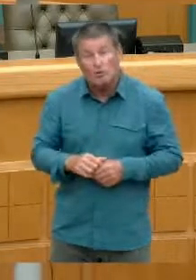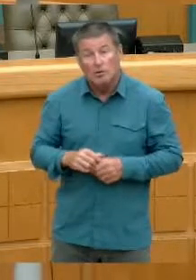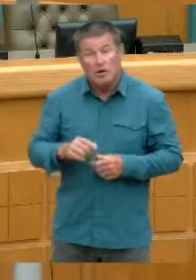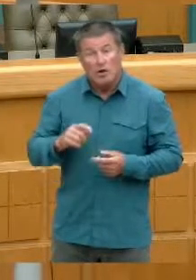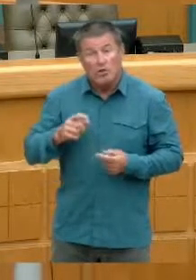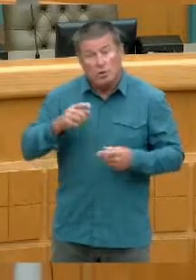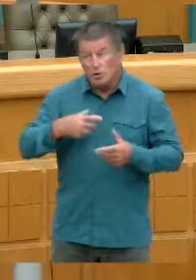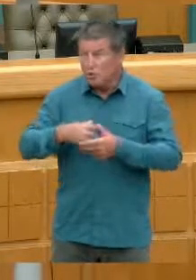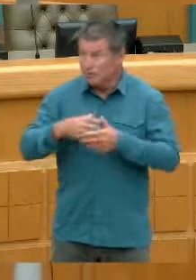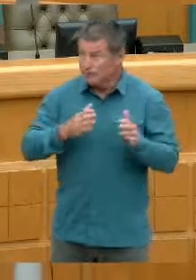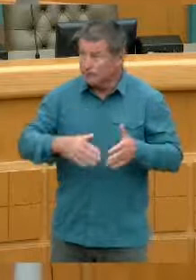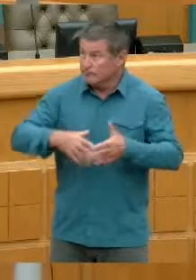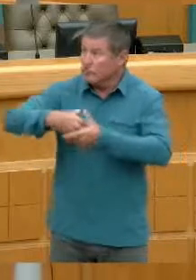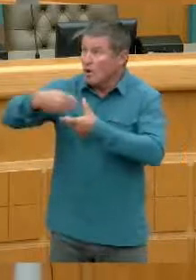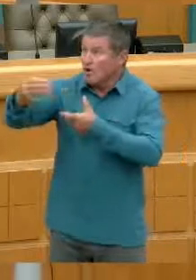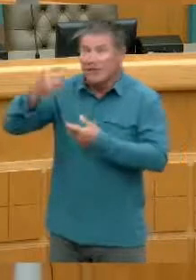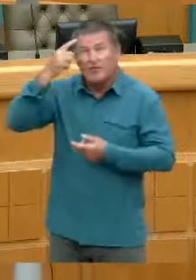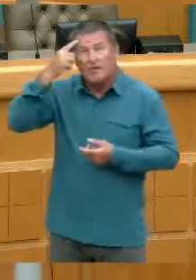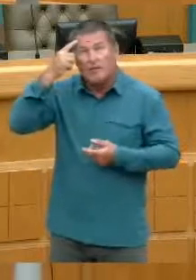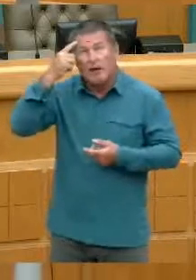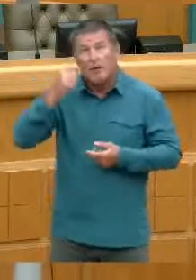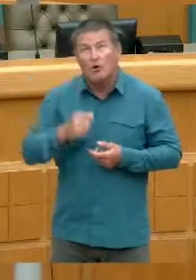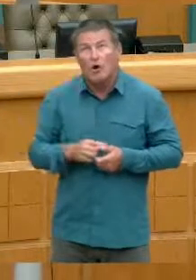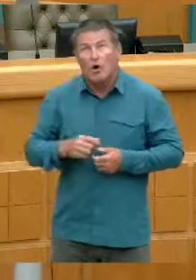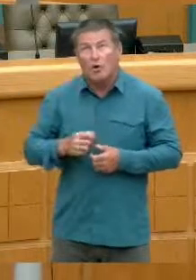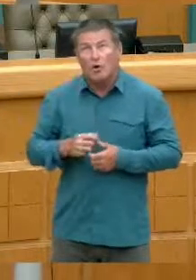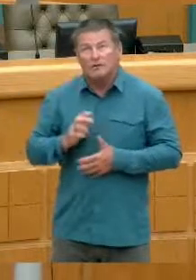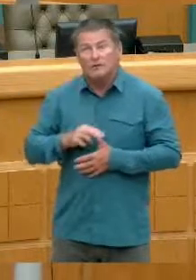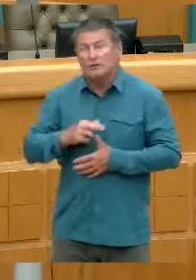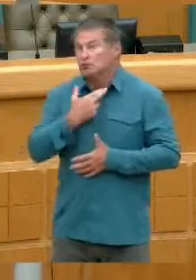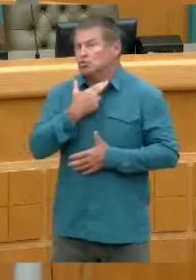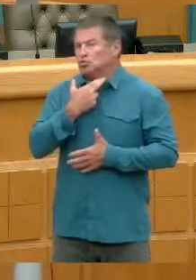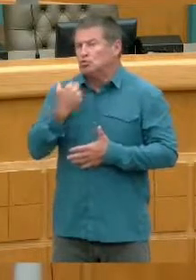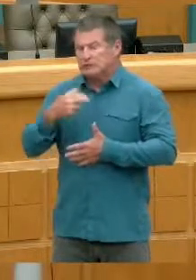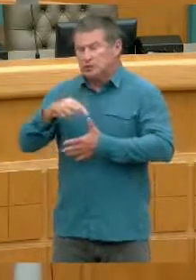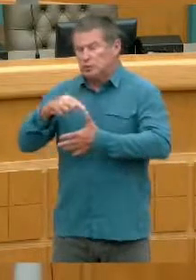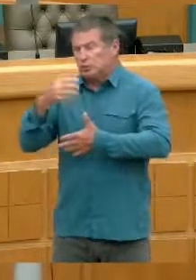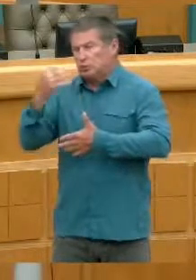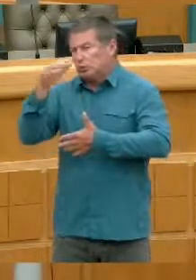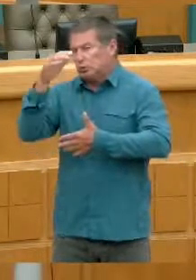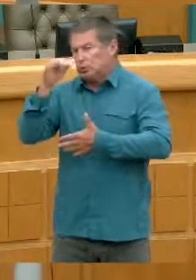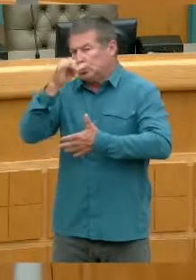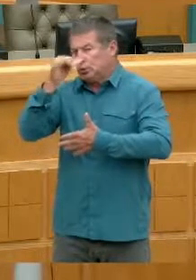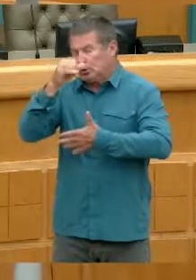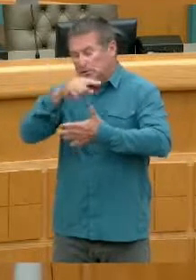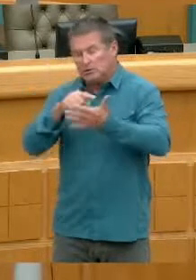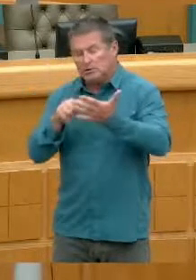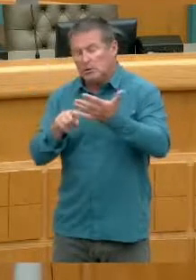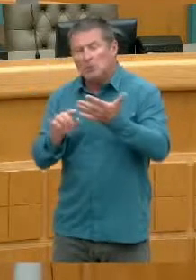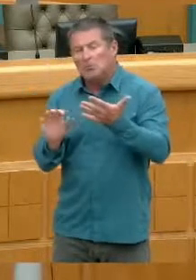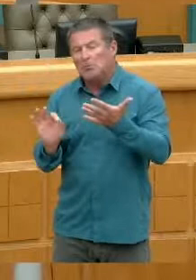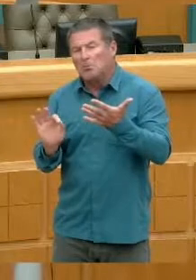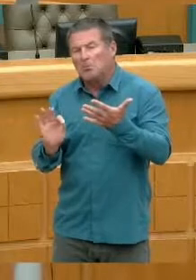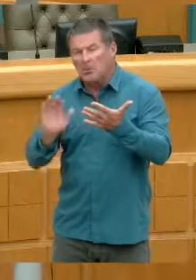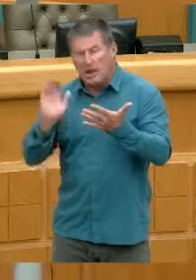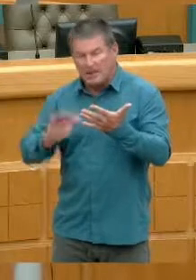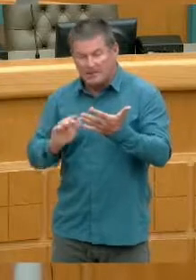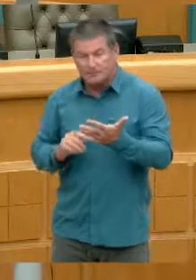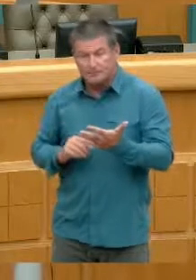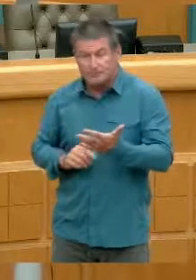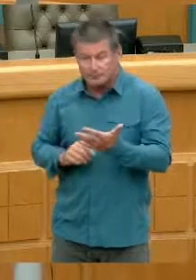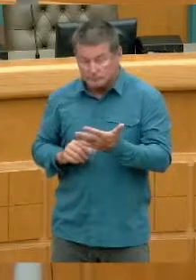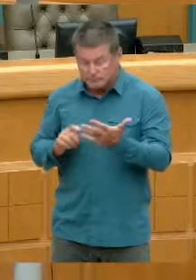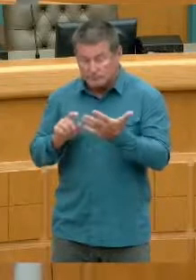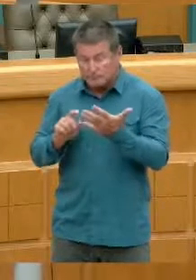of harm-reducing efforts on a spectrum. They are activities that have the potential to cause you to be furthest away from